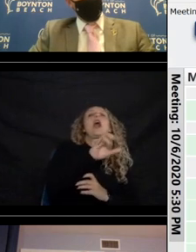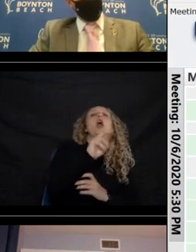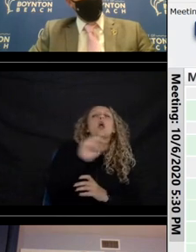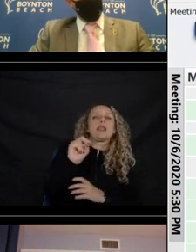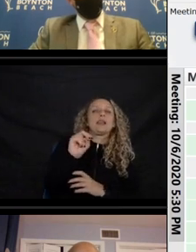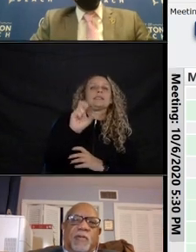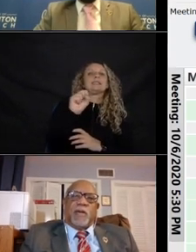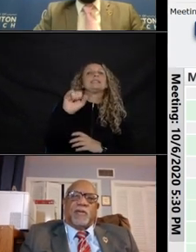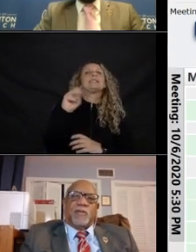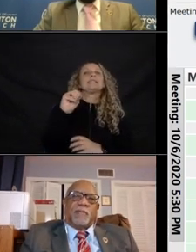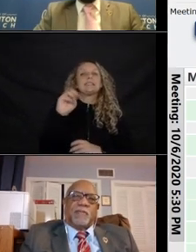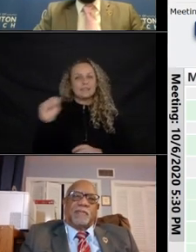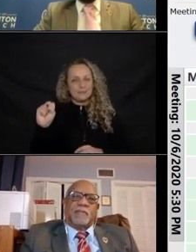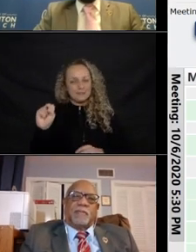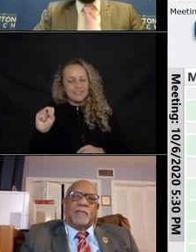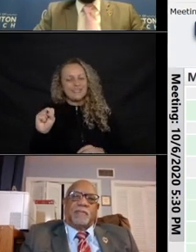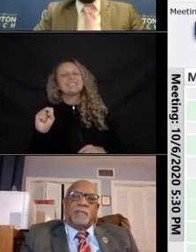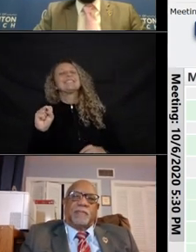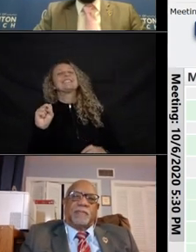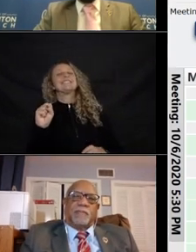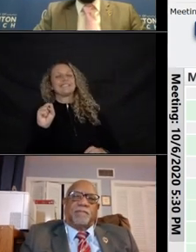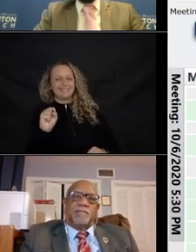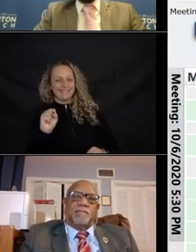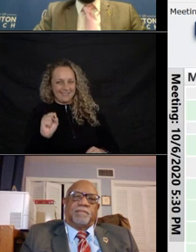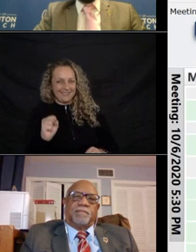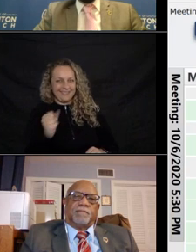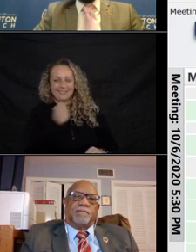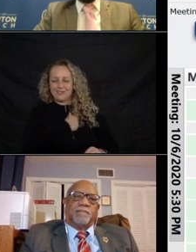I'll defer that to the city manager.